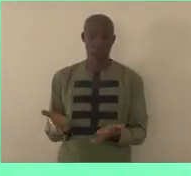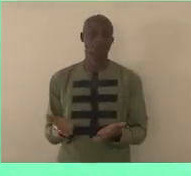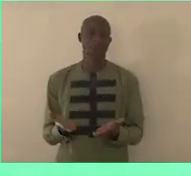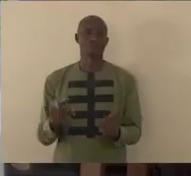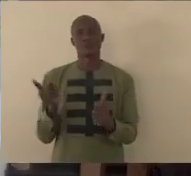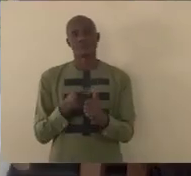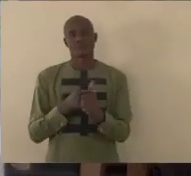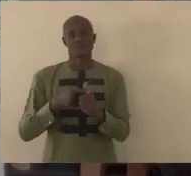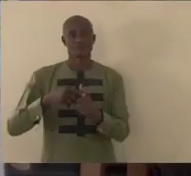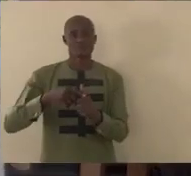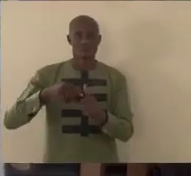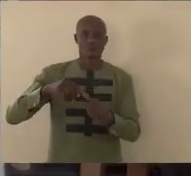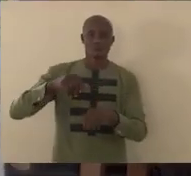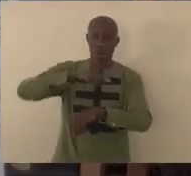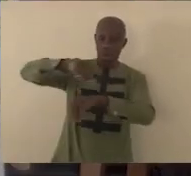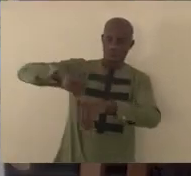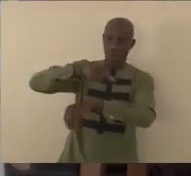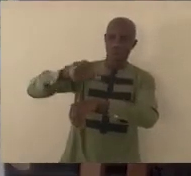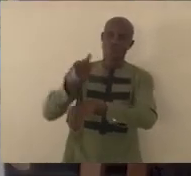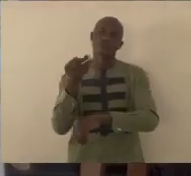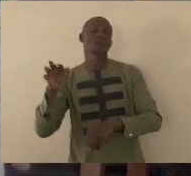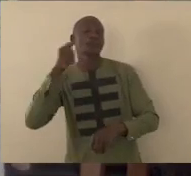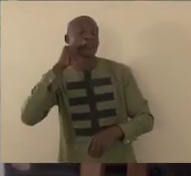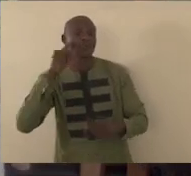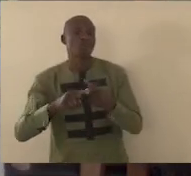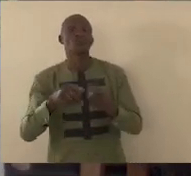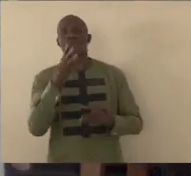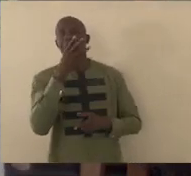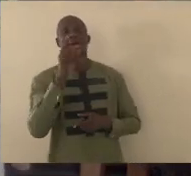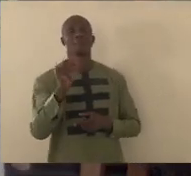First, the consecration of Nigeria to the Blessed Virgin Mary.